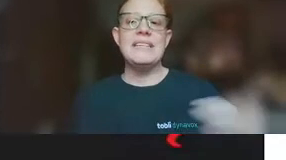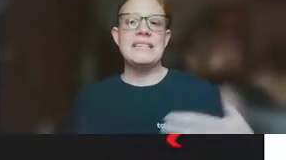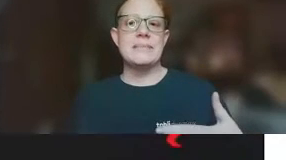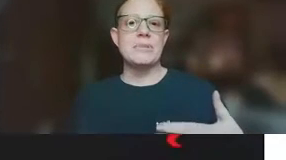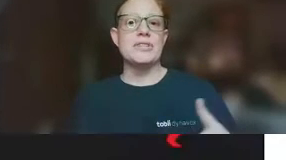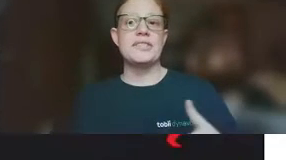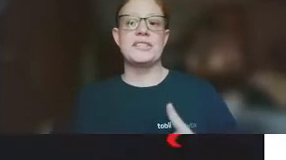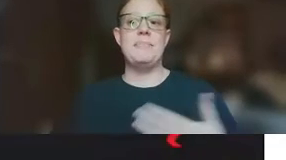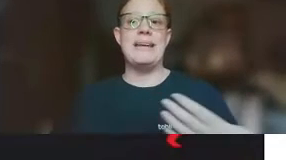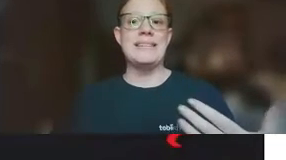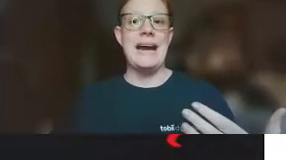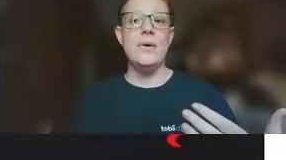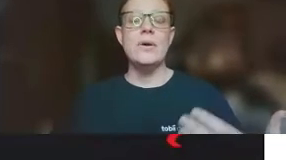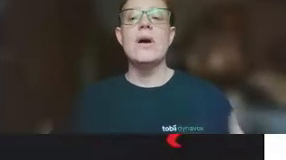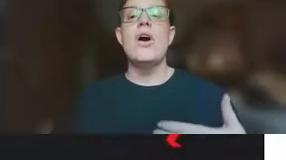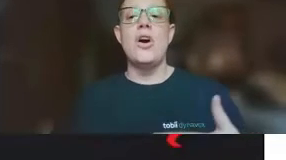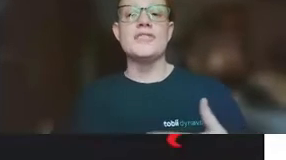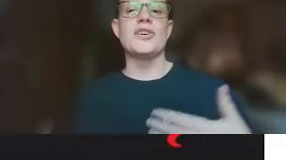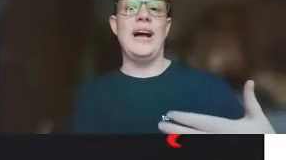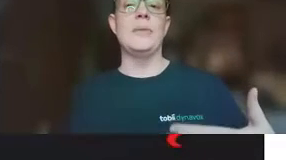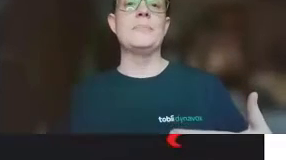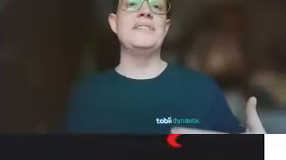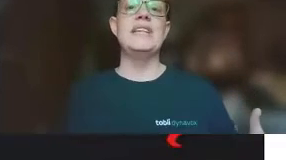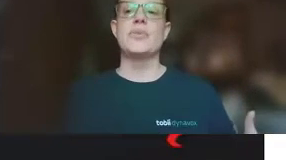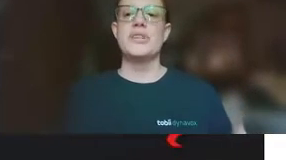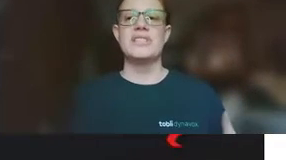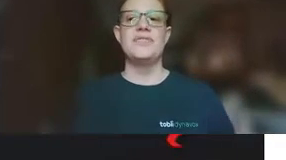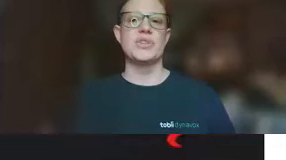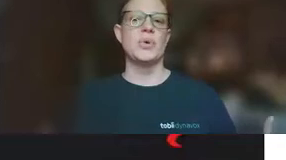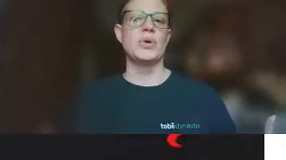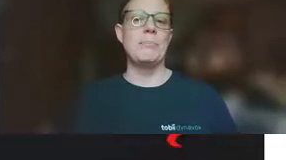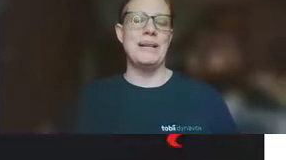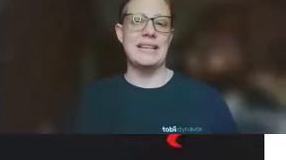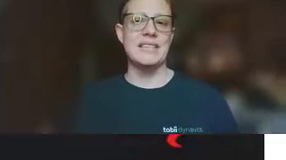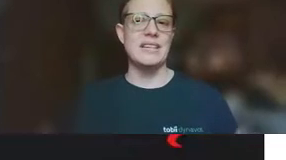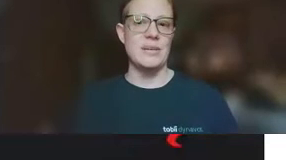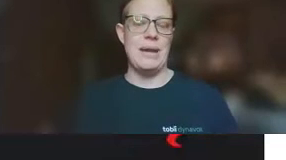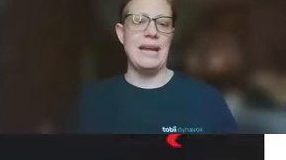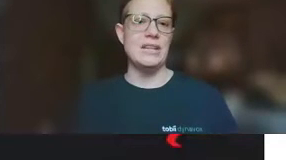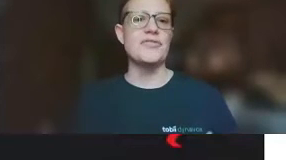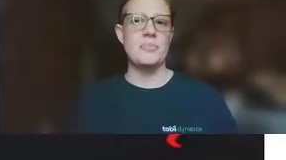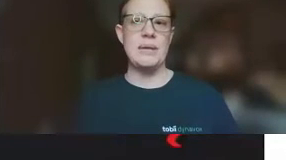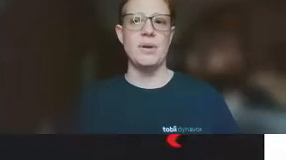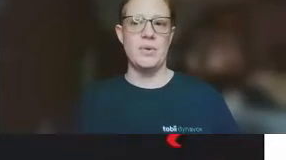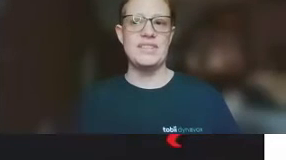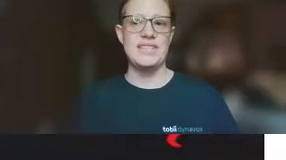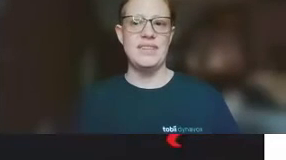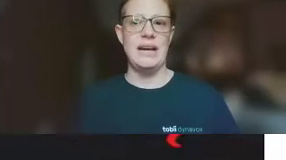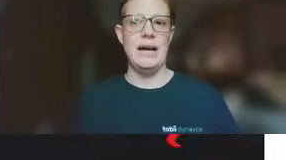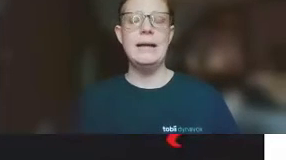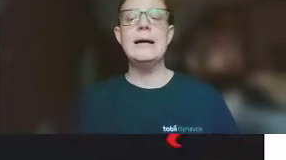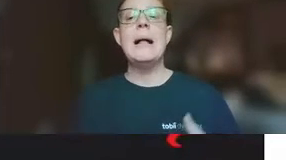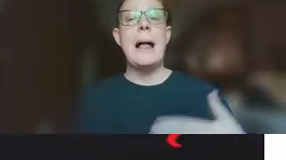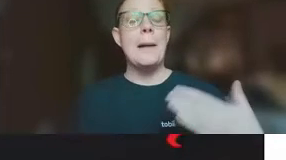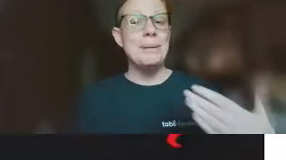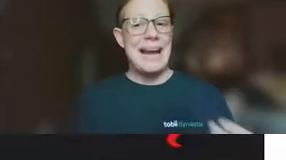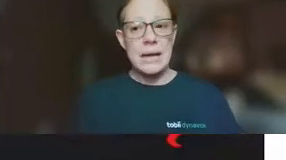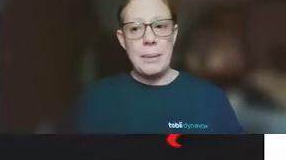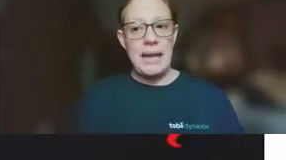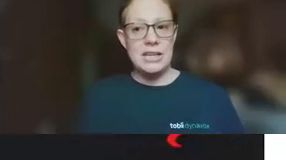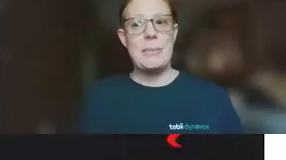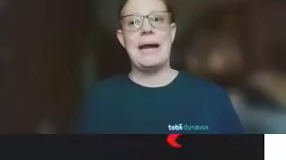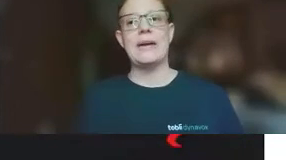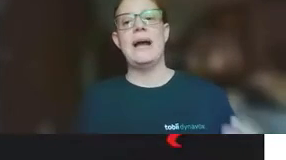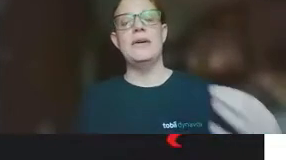Having symbols spaced out also helps decrease the visual complexity of the page for people with CVI. A